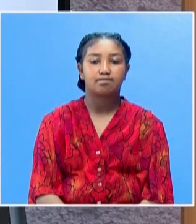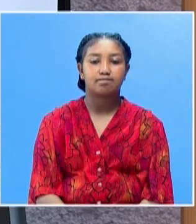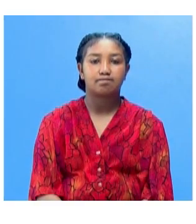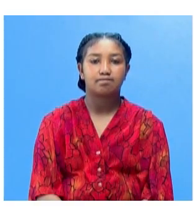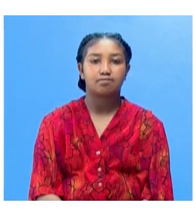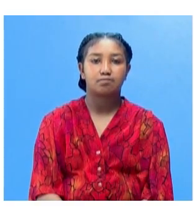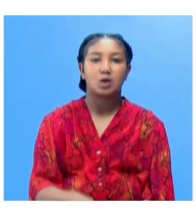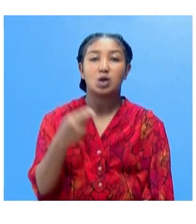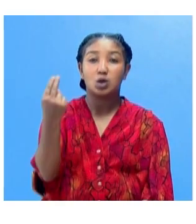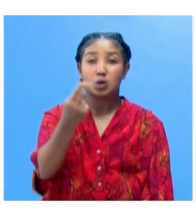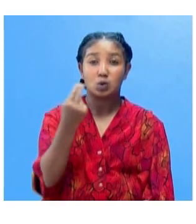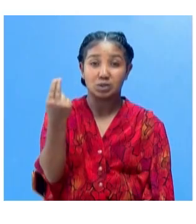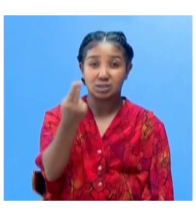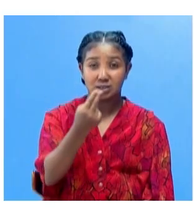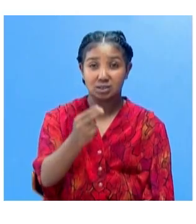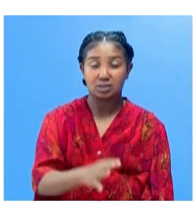Use